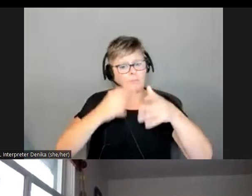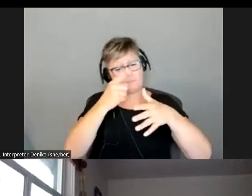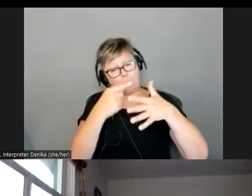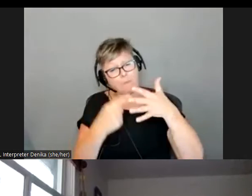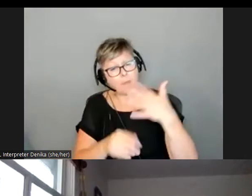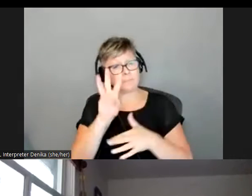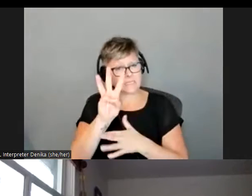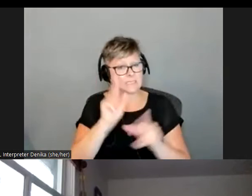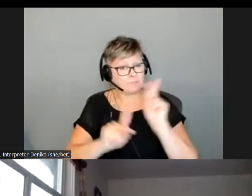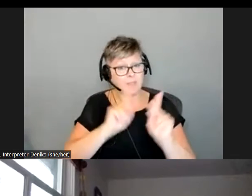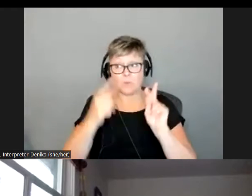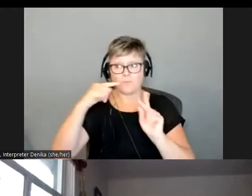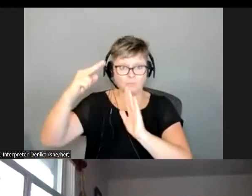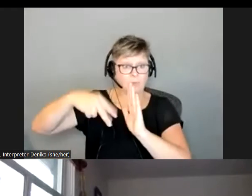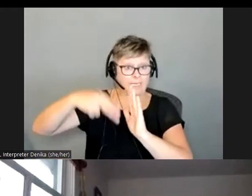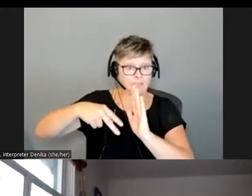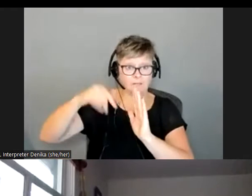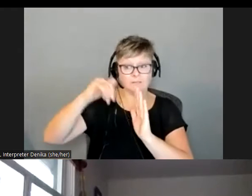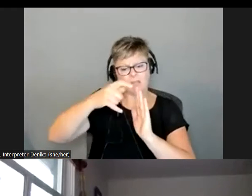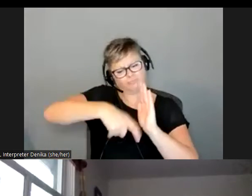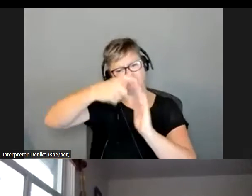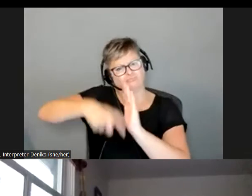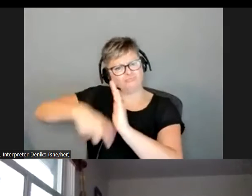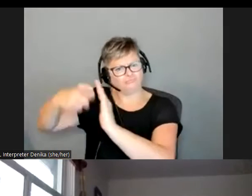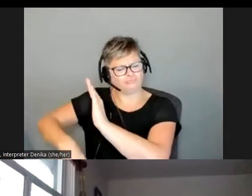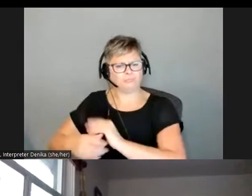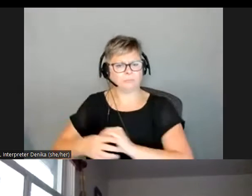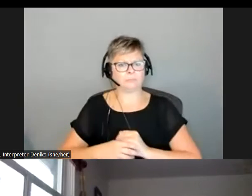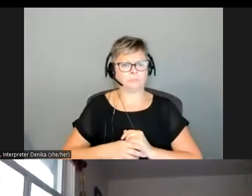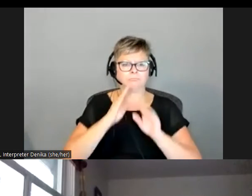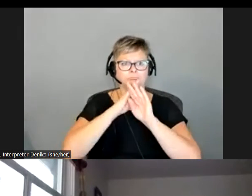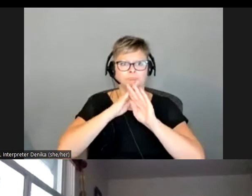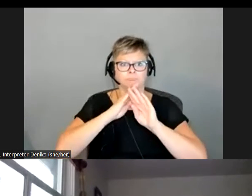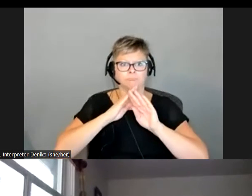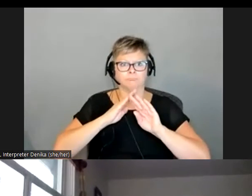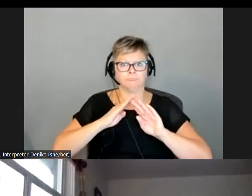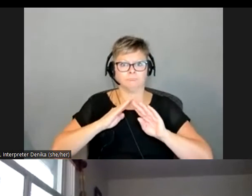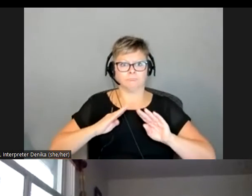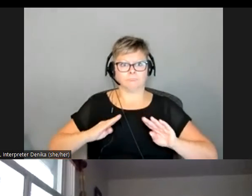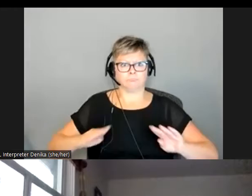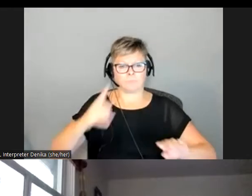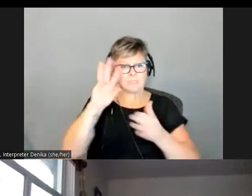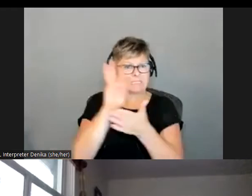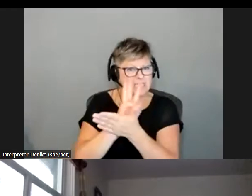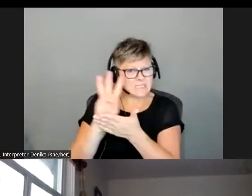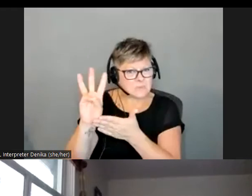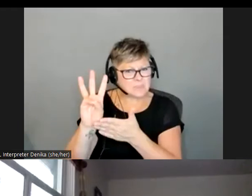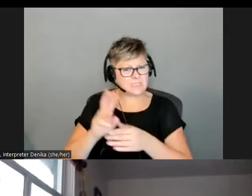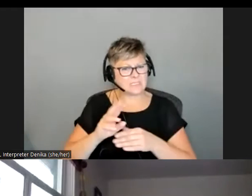for follow-up reading. There was a wall of silence for 6 weeks.